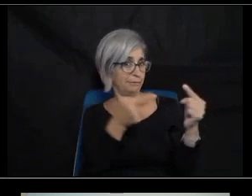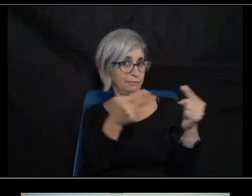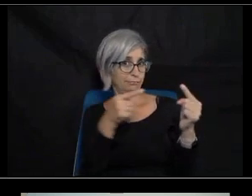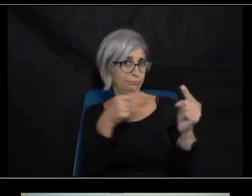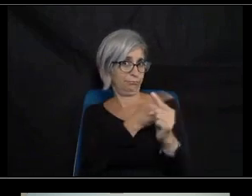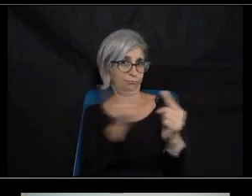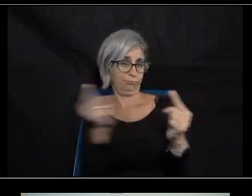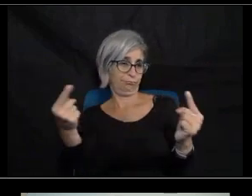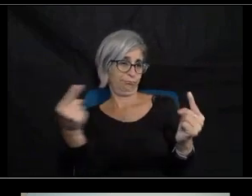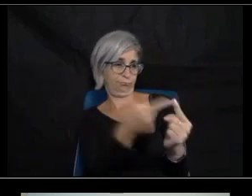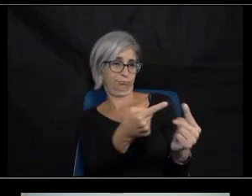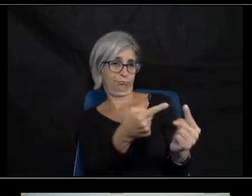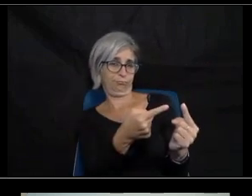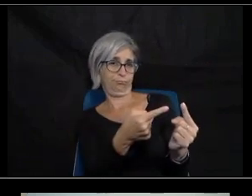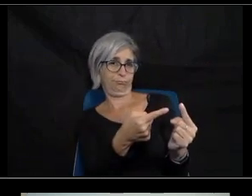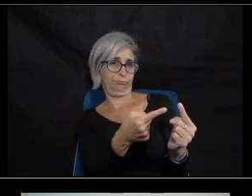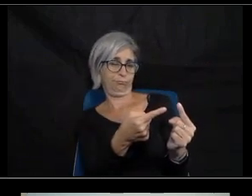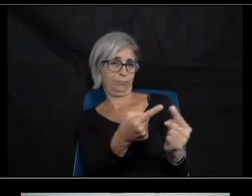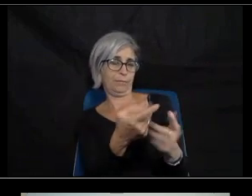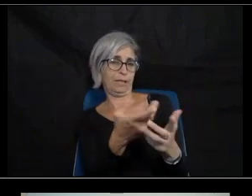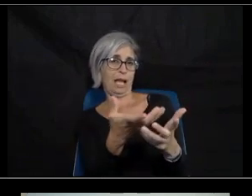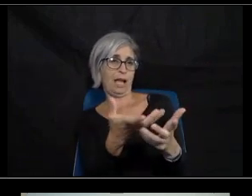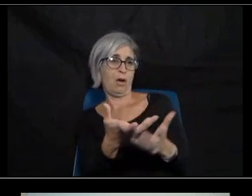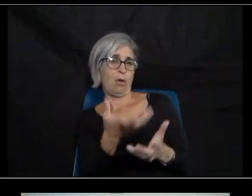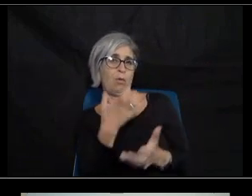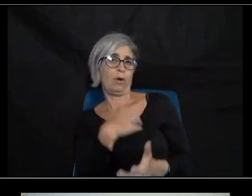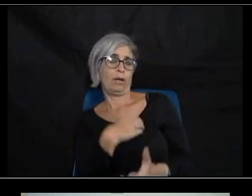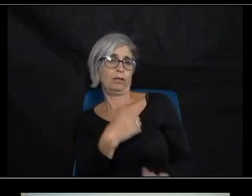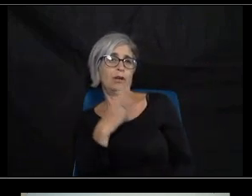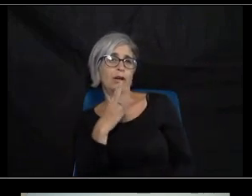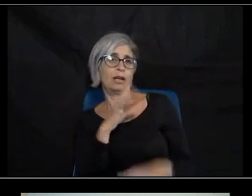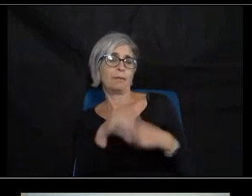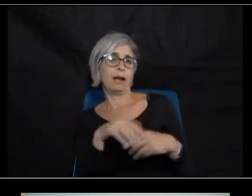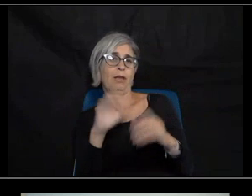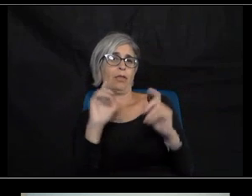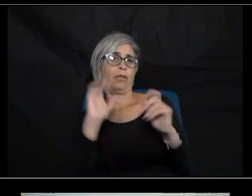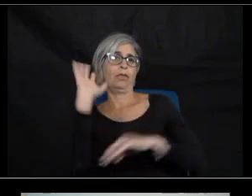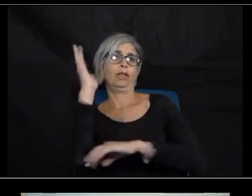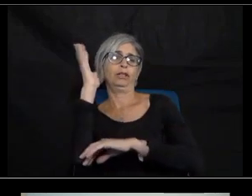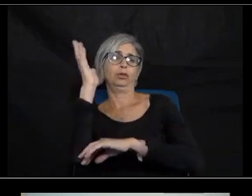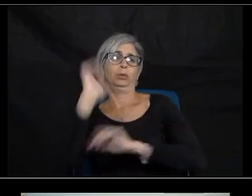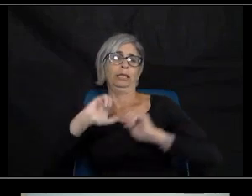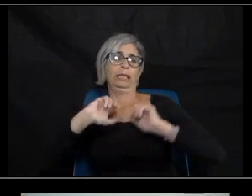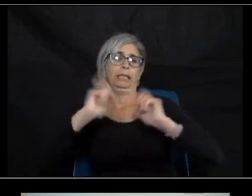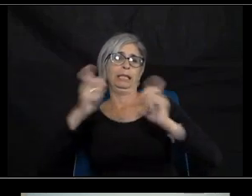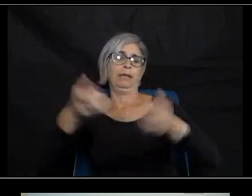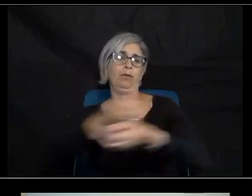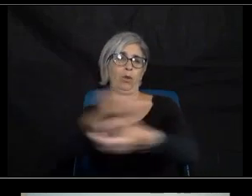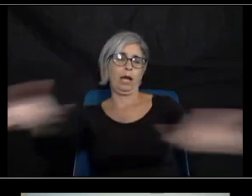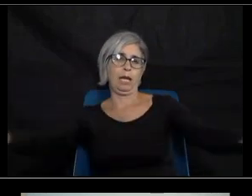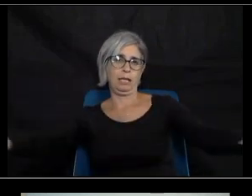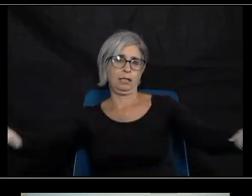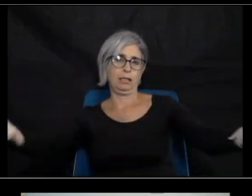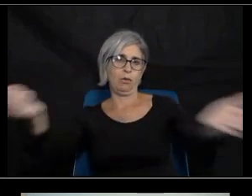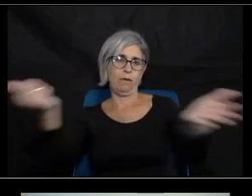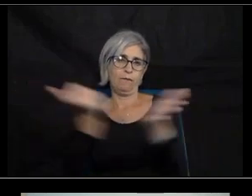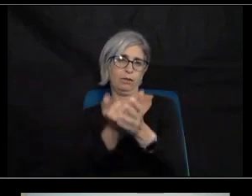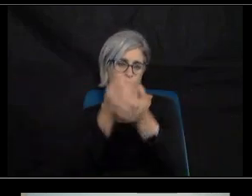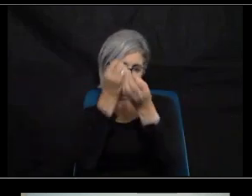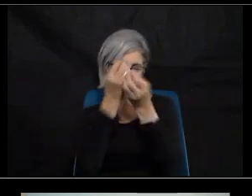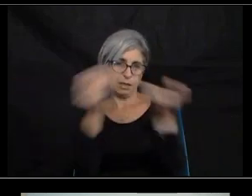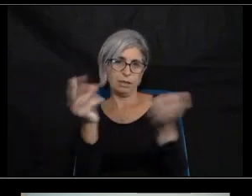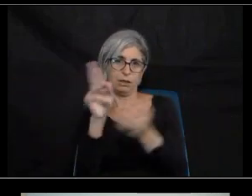to what I wish to speak about during the tree giveaway portion to give some additional information that Rebecca